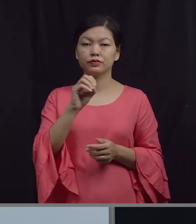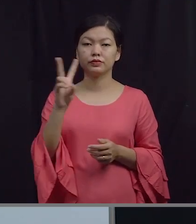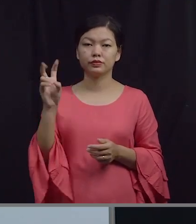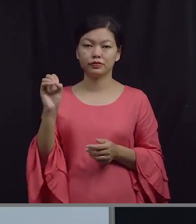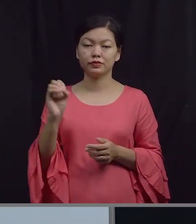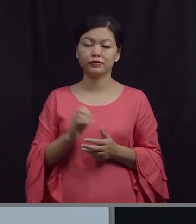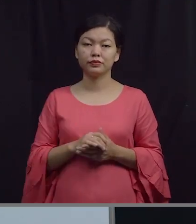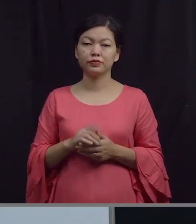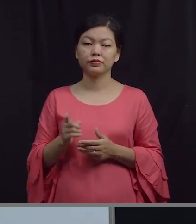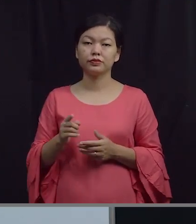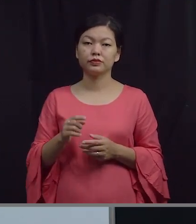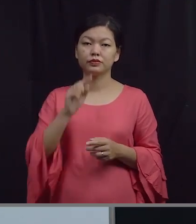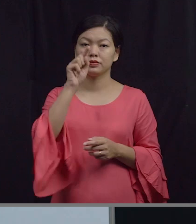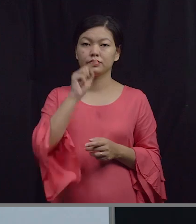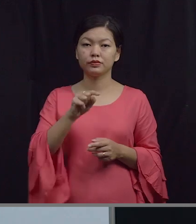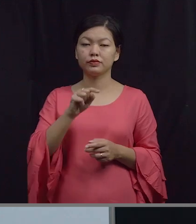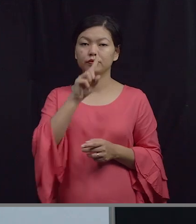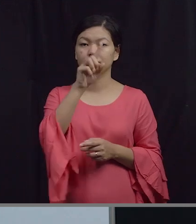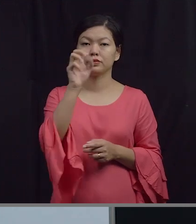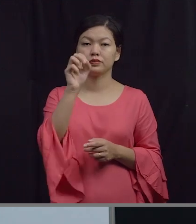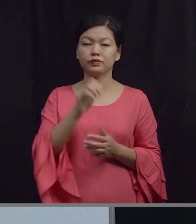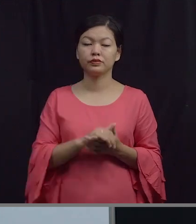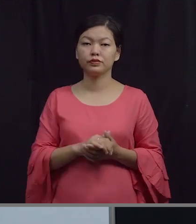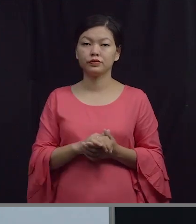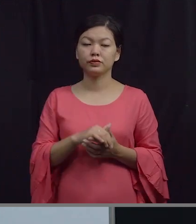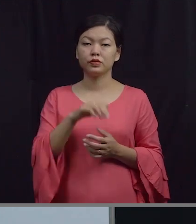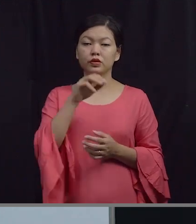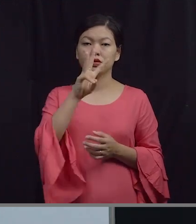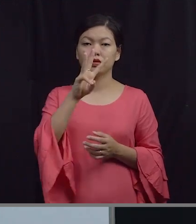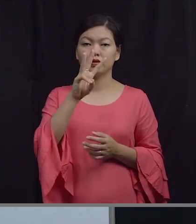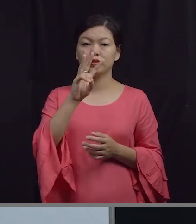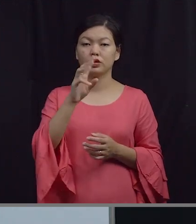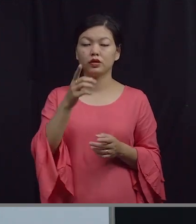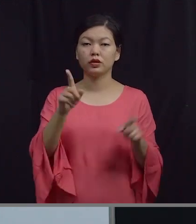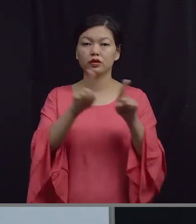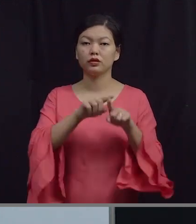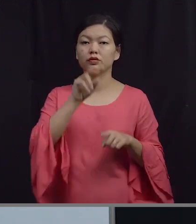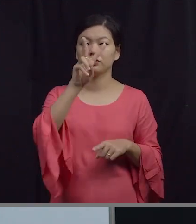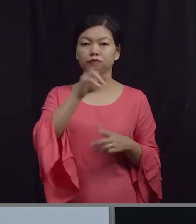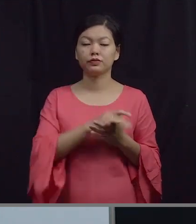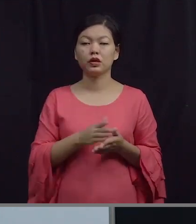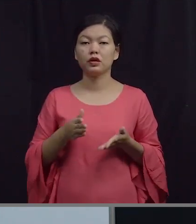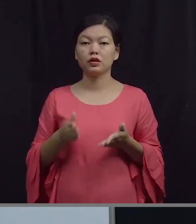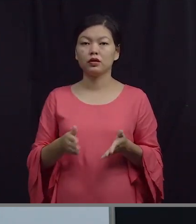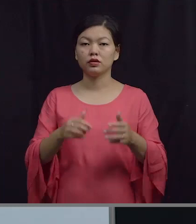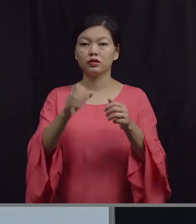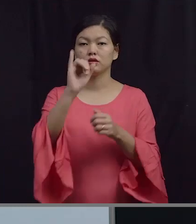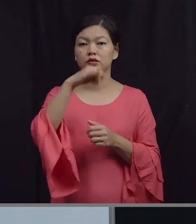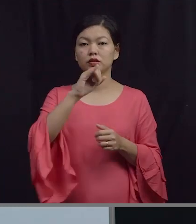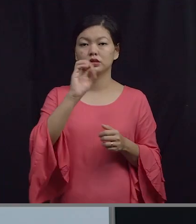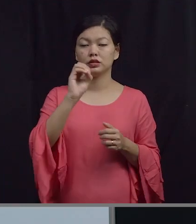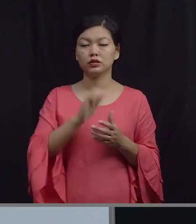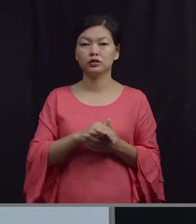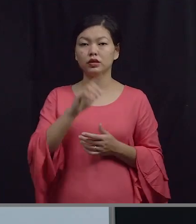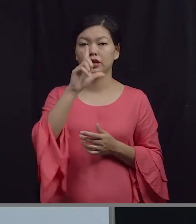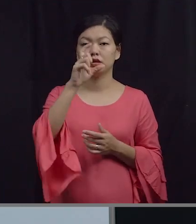and 20. So I can divide by 10, right? So 3 and 2. Okay, so it's coming out how much? 60. So